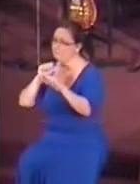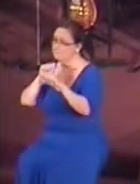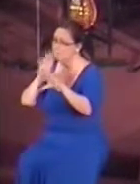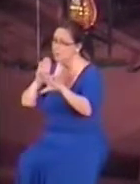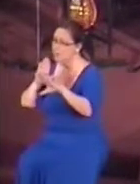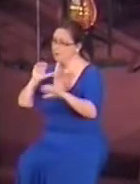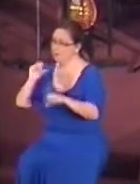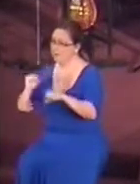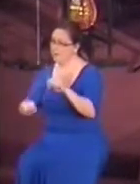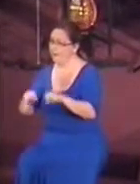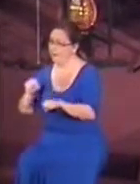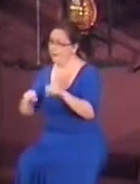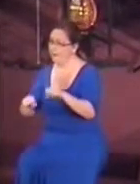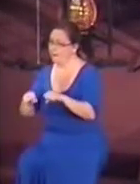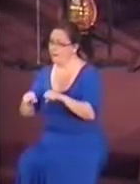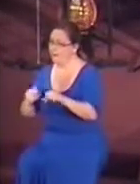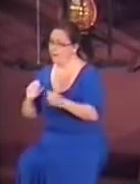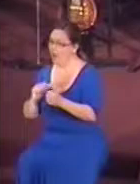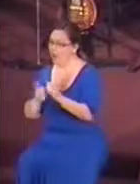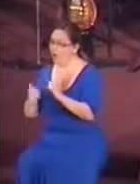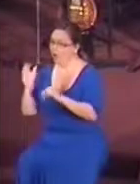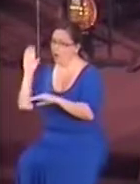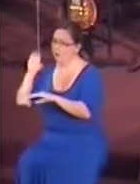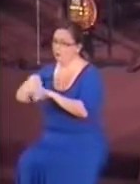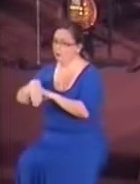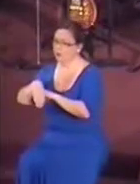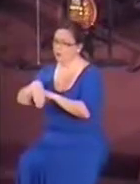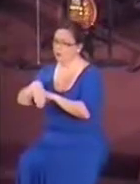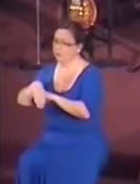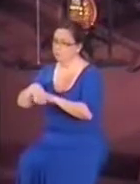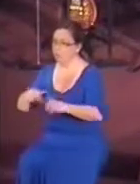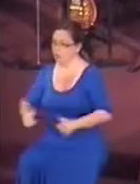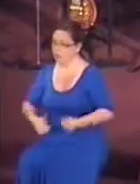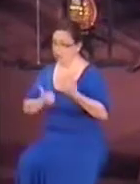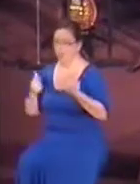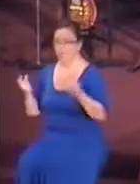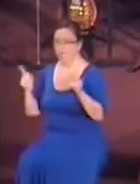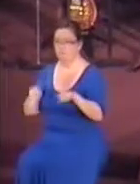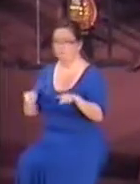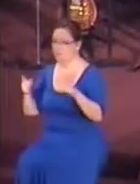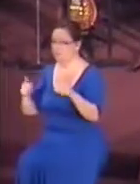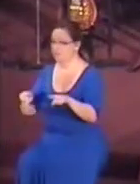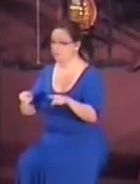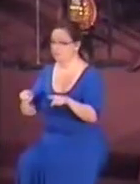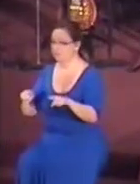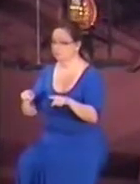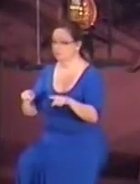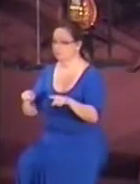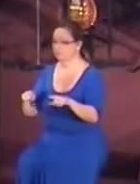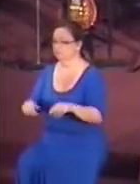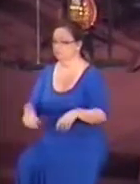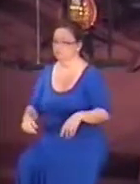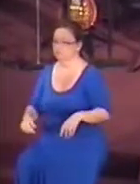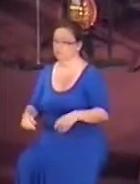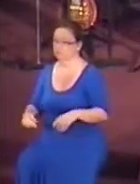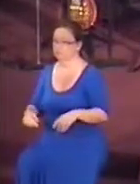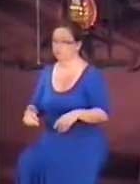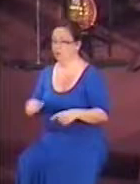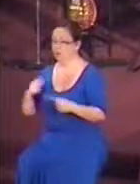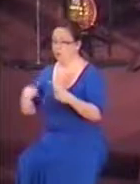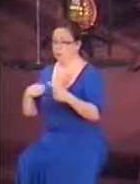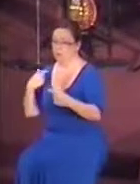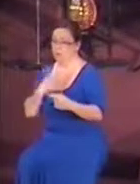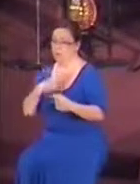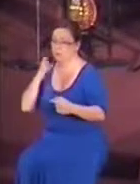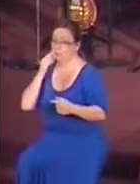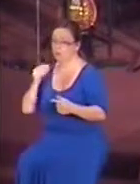doubt? How do we overcome these occurrences in our lives or these objections to Christianity when we experience the risen Lord